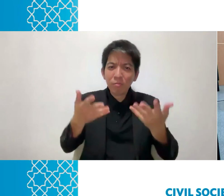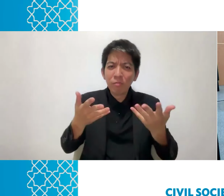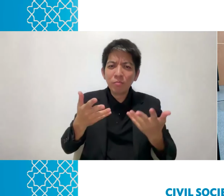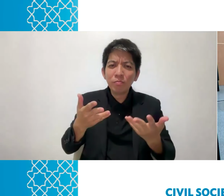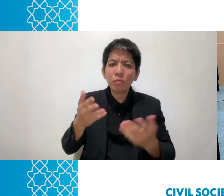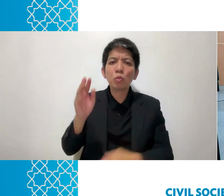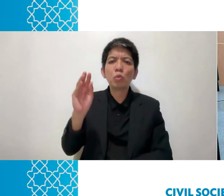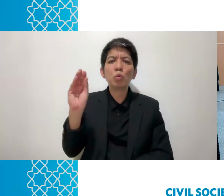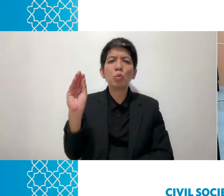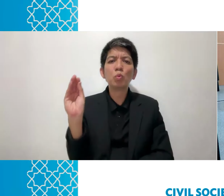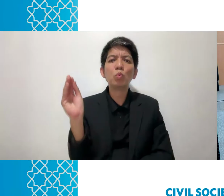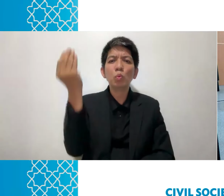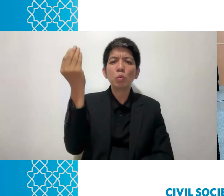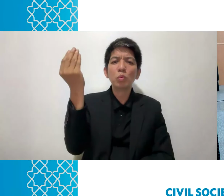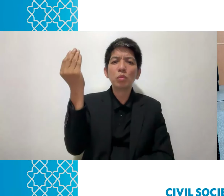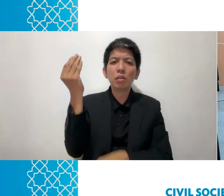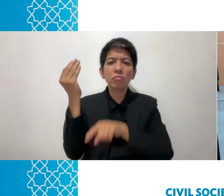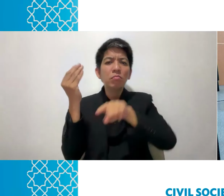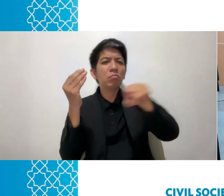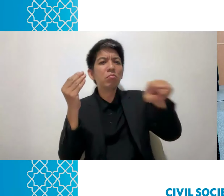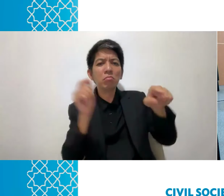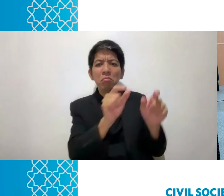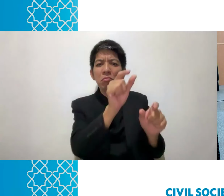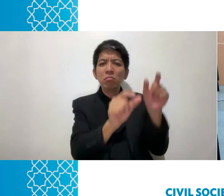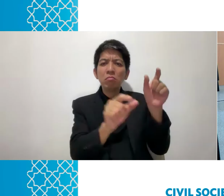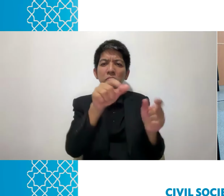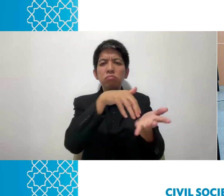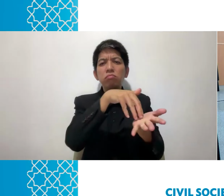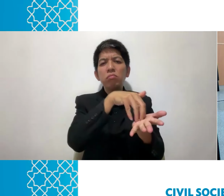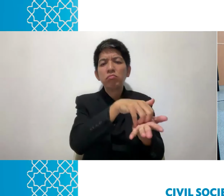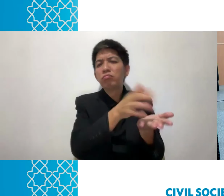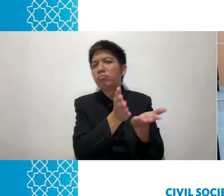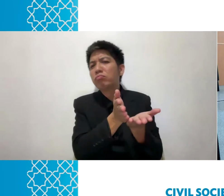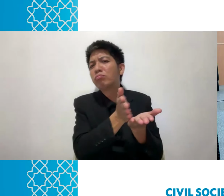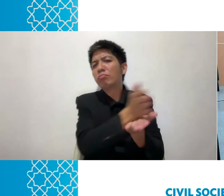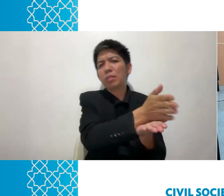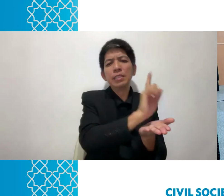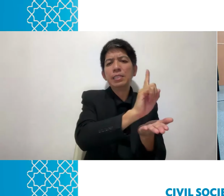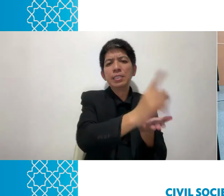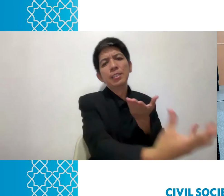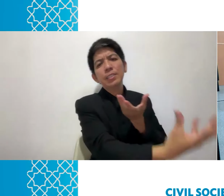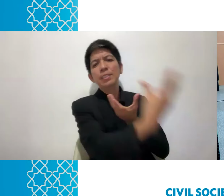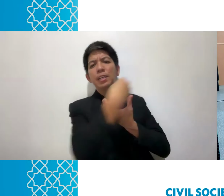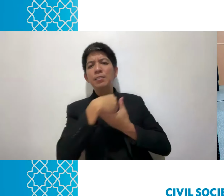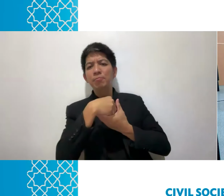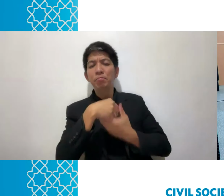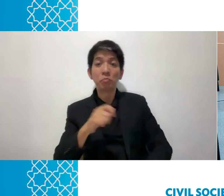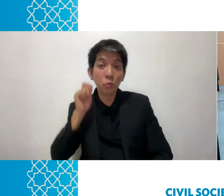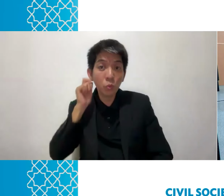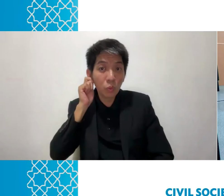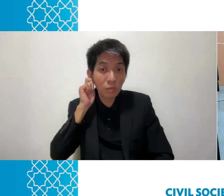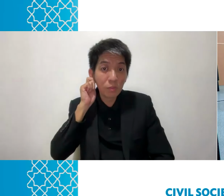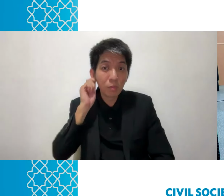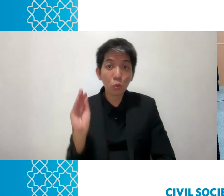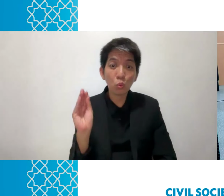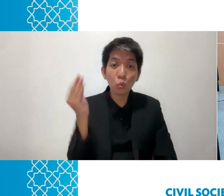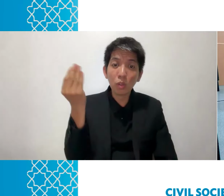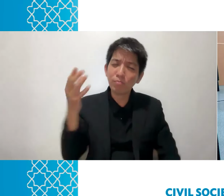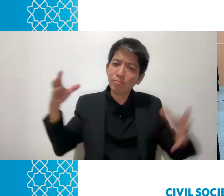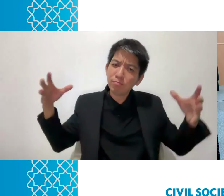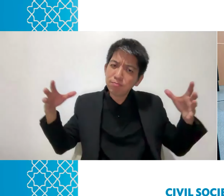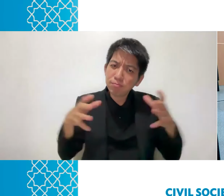for young people and women, into the programs that we design. And we want to learn from each other and also learn from you about